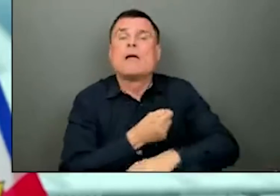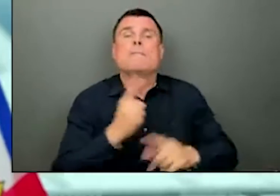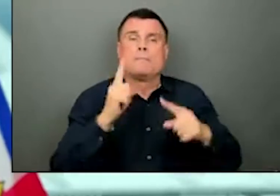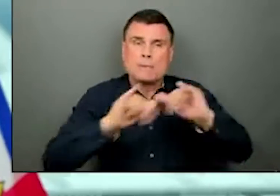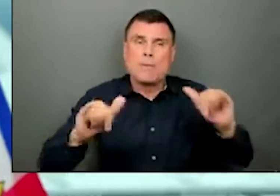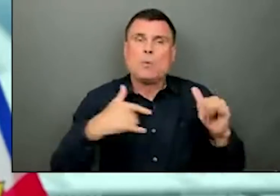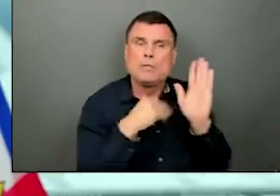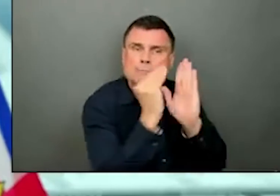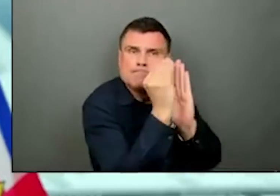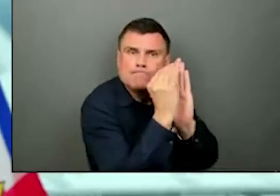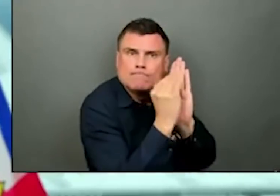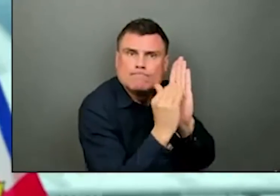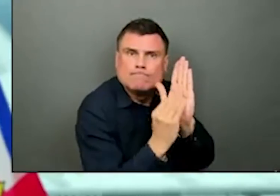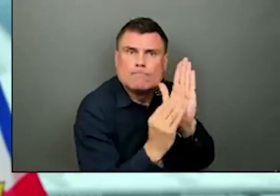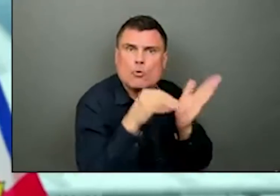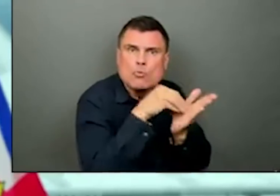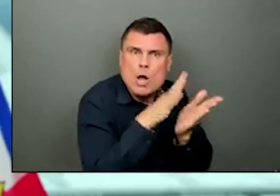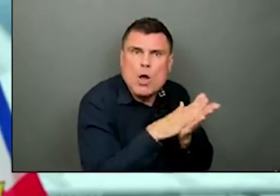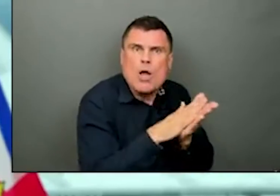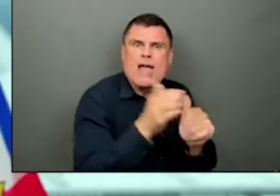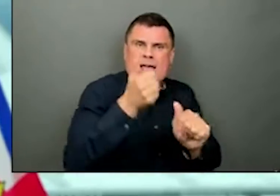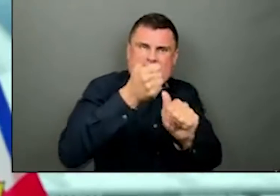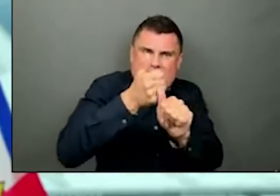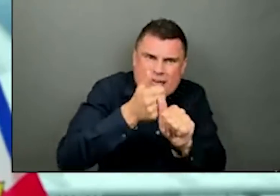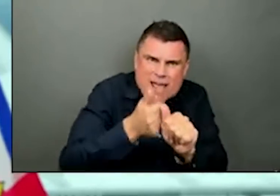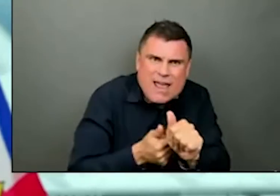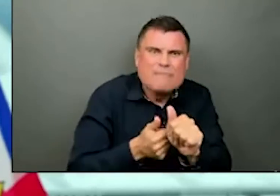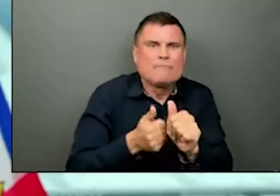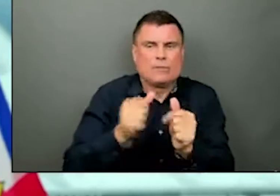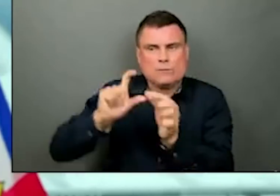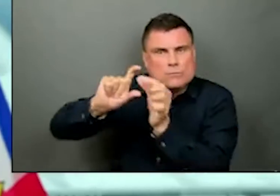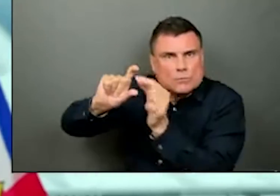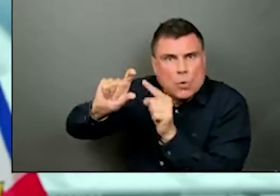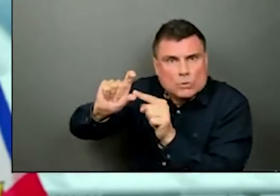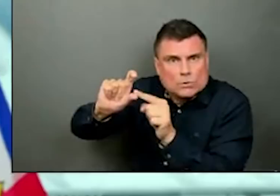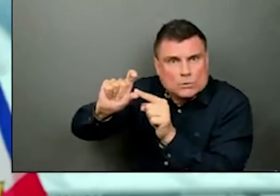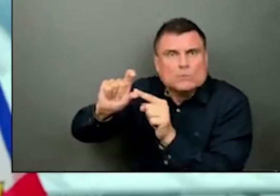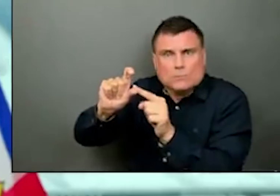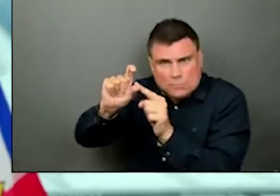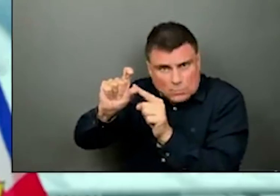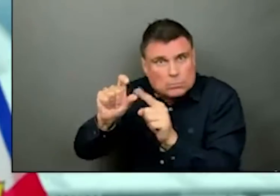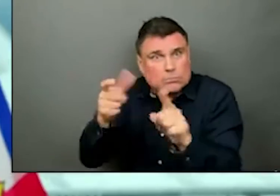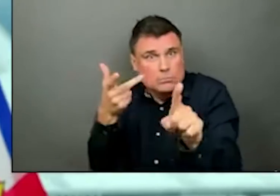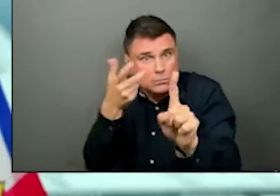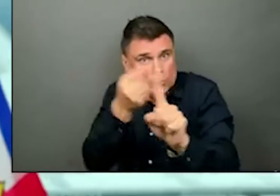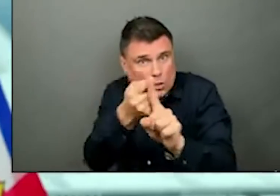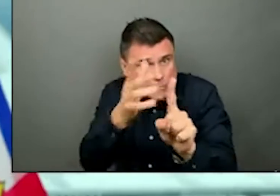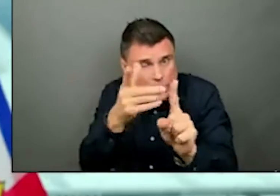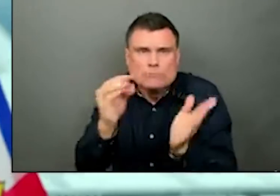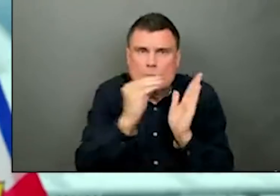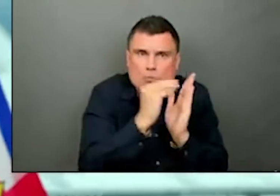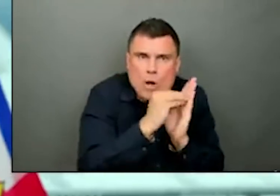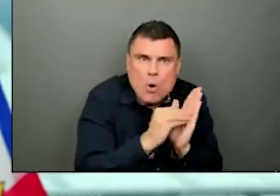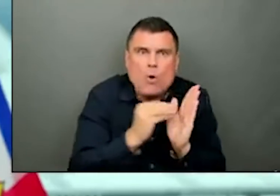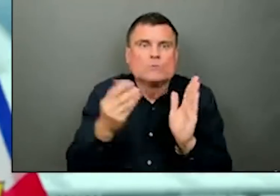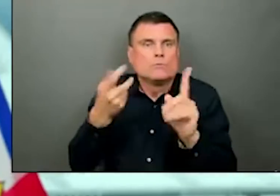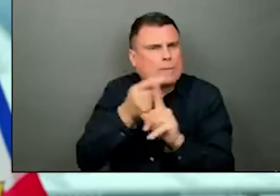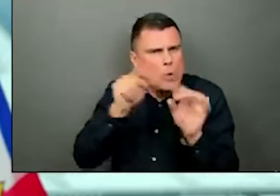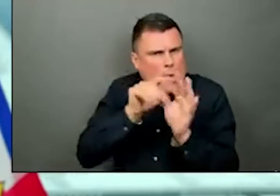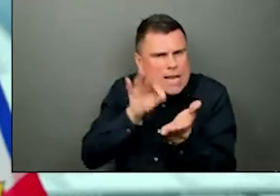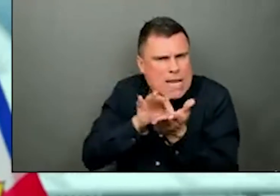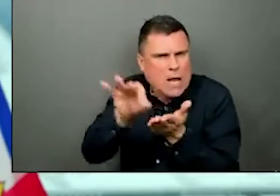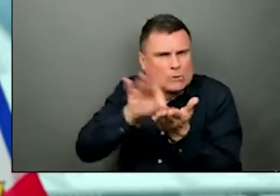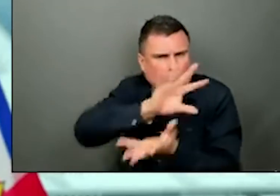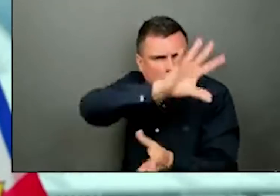building a spaceship as we've been flying it, and we're now entering into a new era, a new warp speed, if you will, and there's bound to